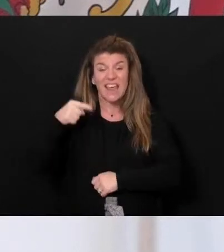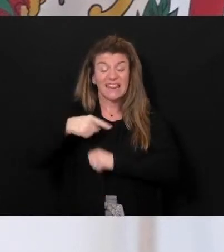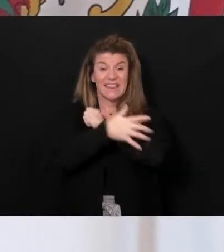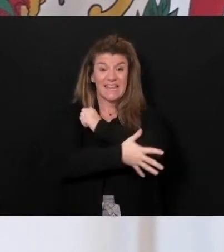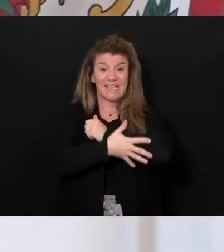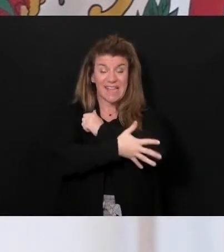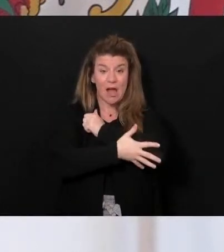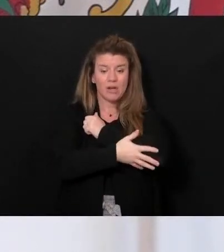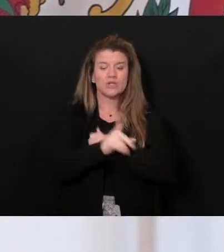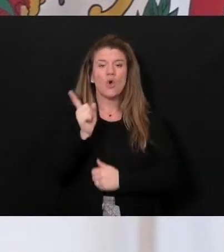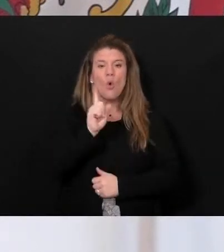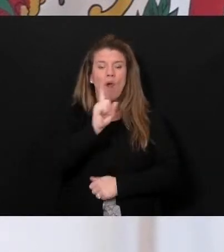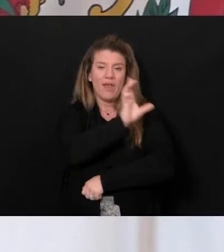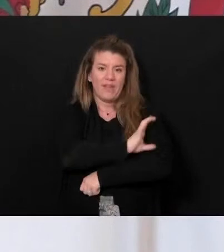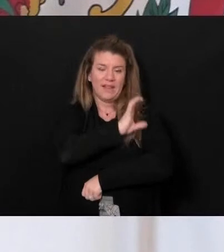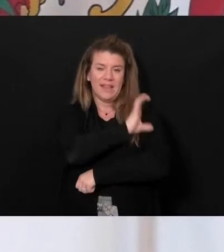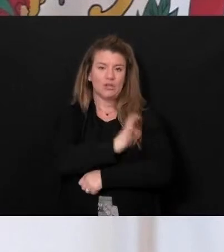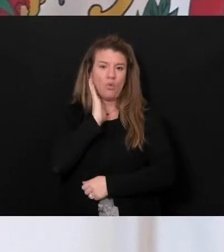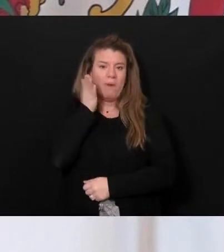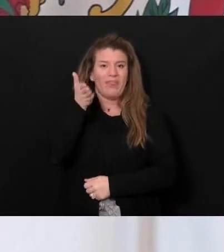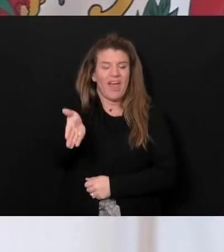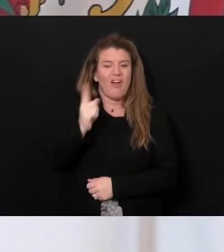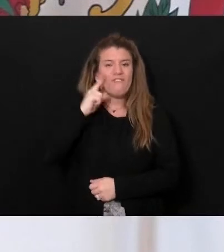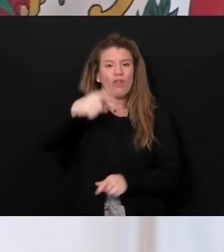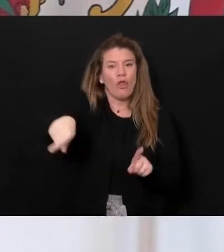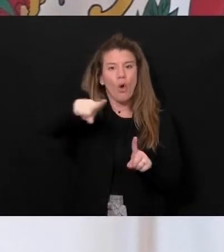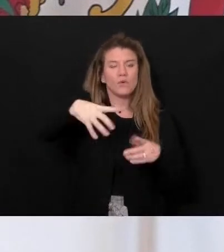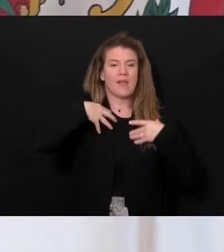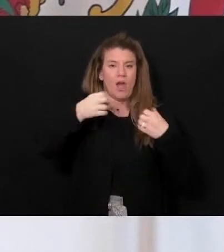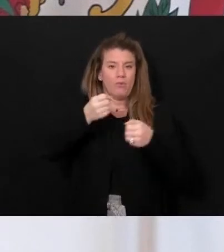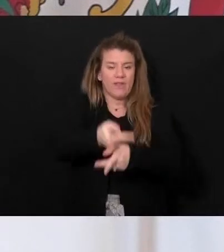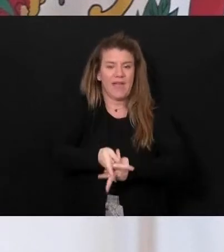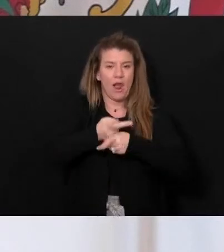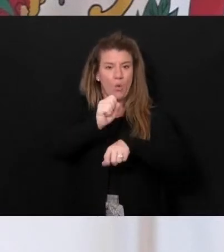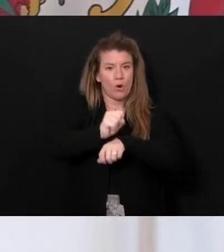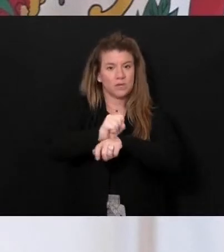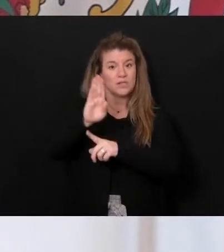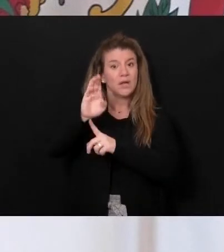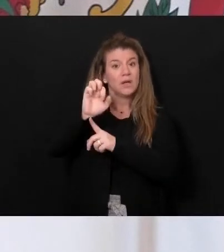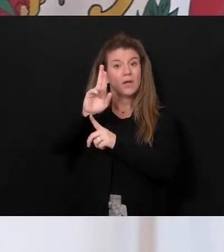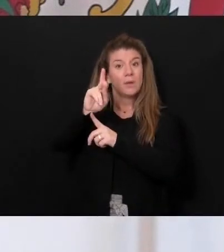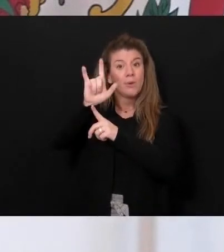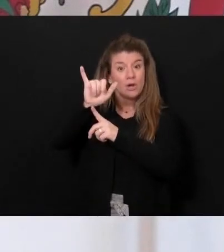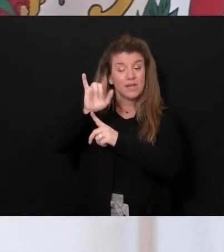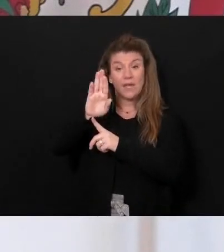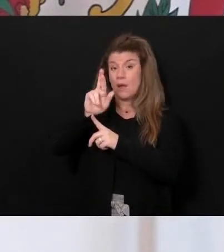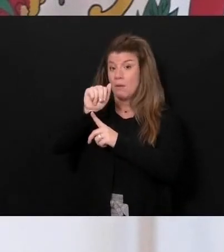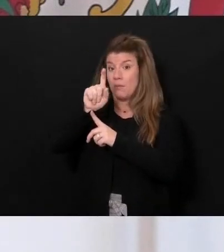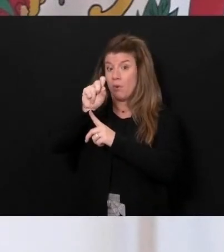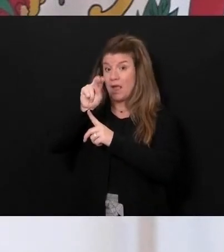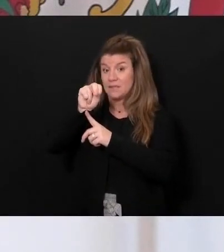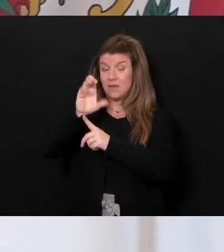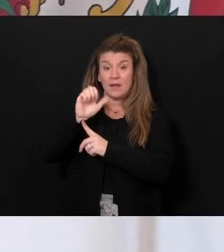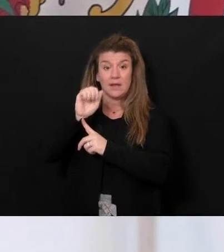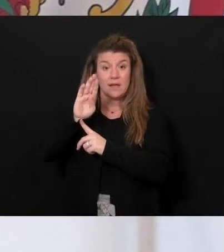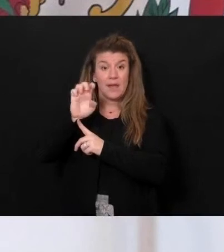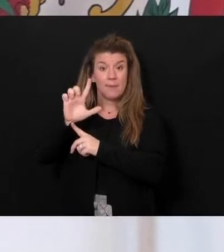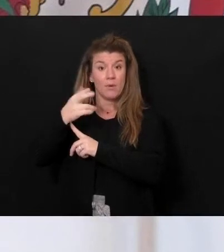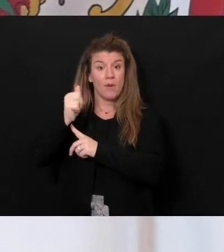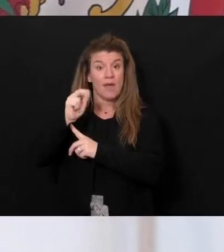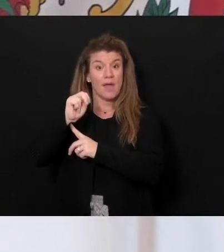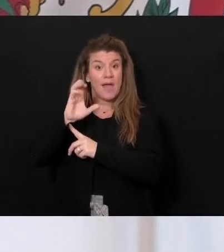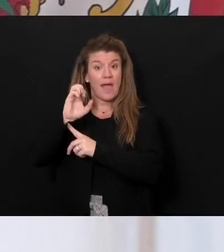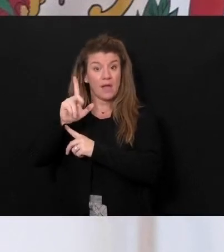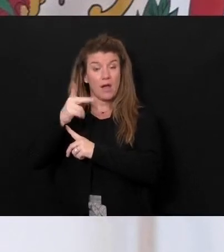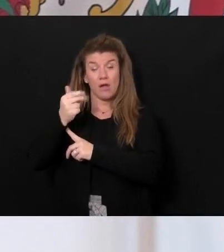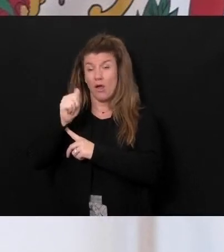counties are where these clinics will be for these healthcare workers: Berkeley, Braxton, Cabell, Hancock,